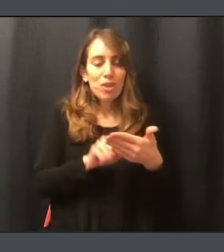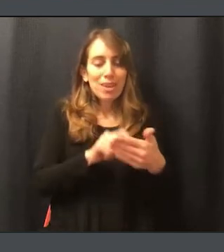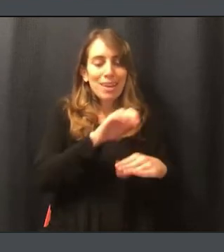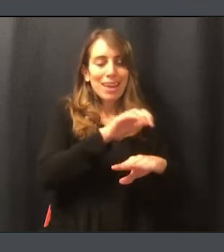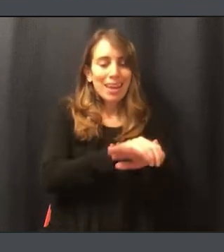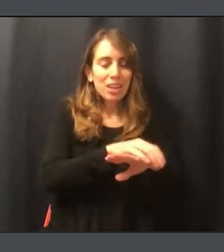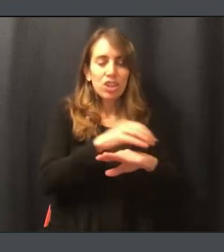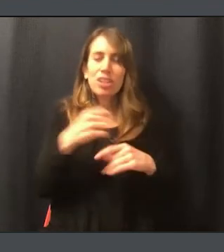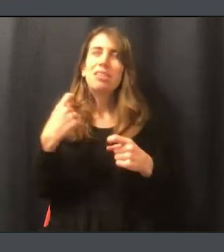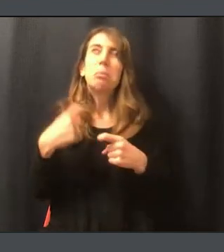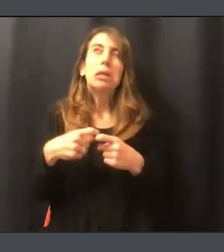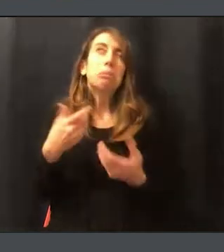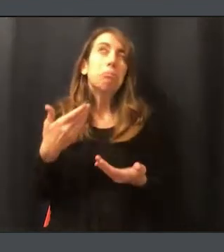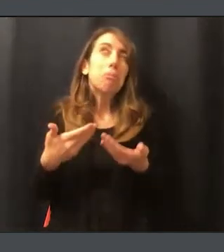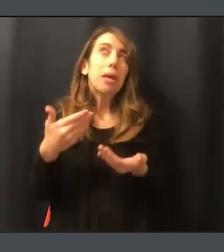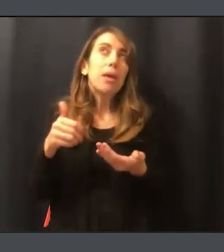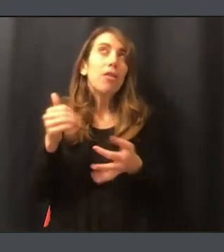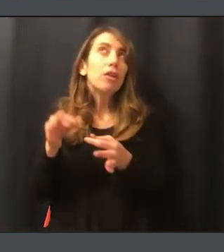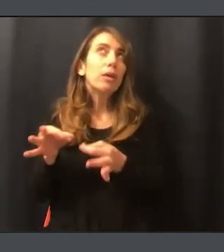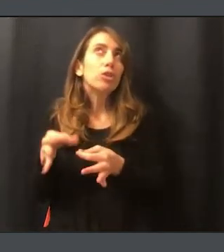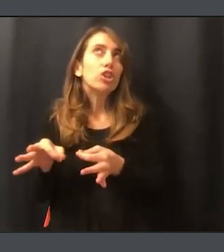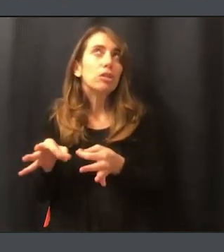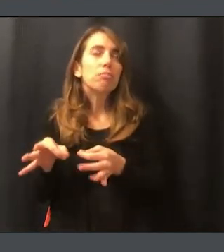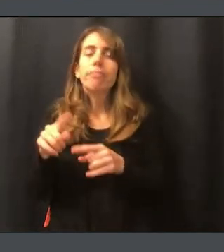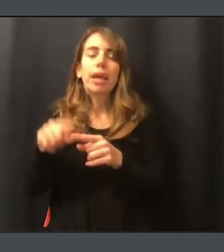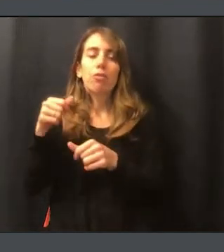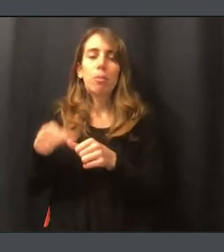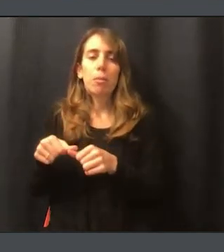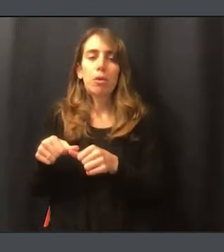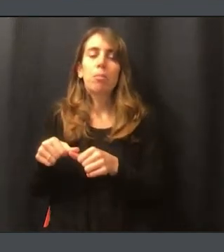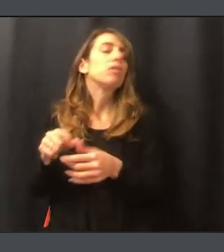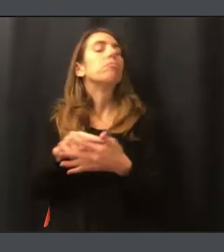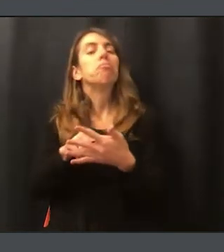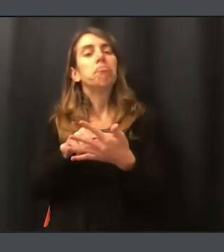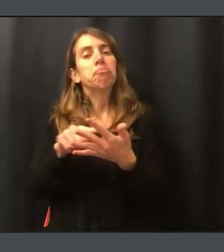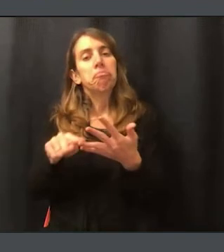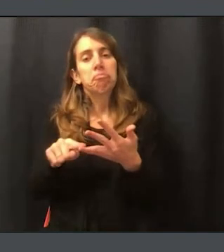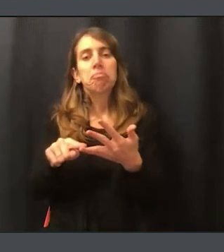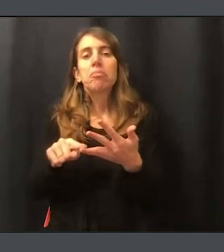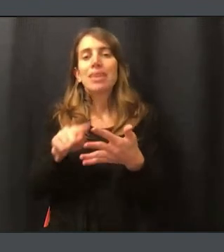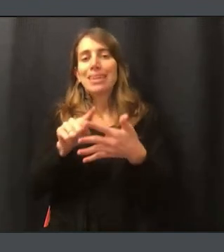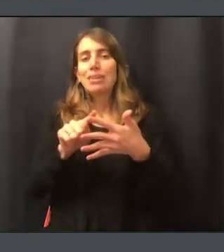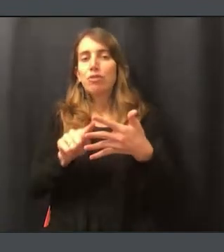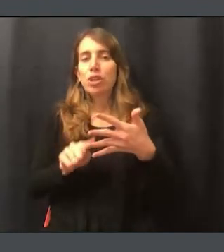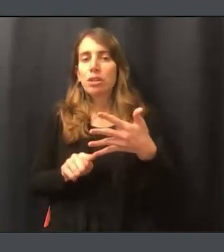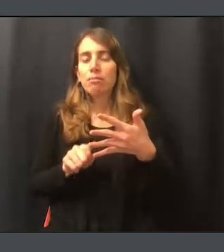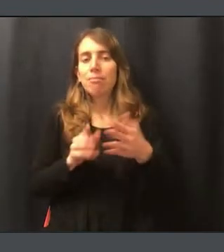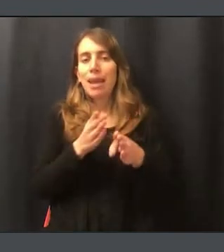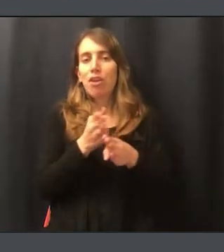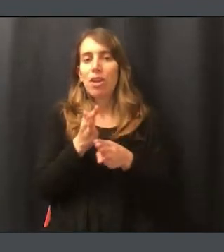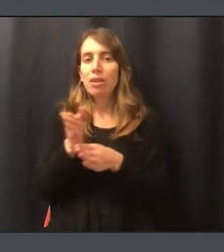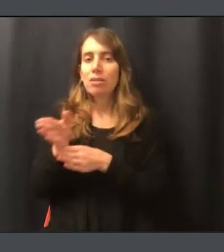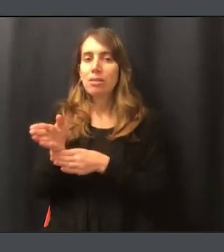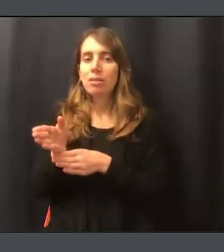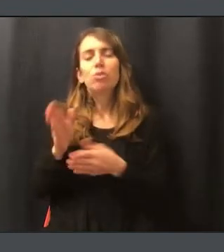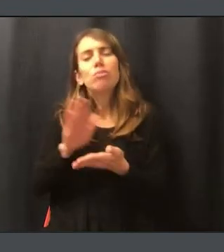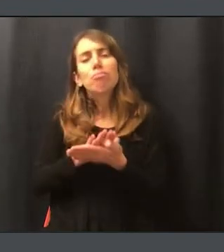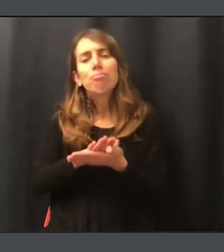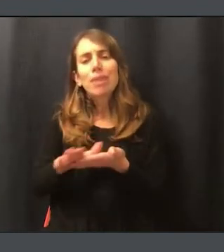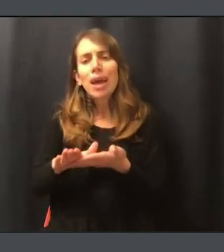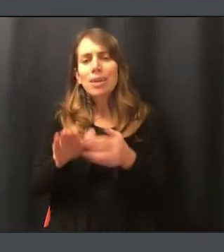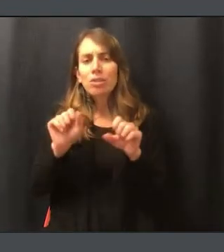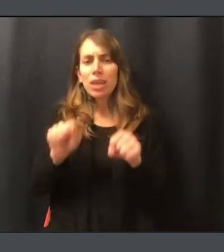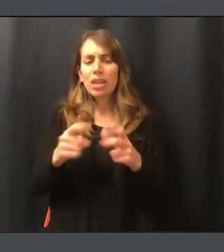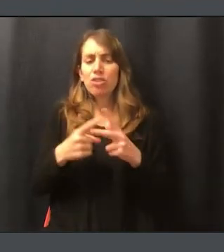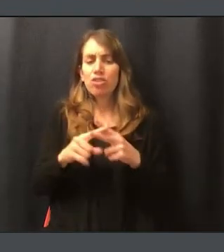They might be in other languages too, I don't recall. But these are the areas it covers. So it's nice because it can start as a template for